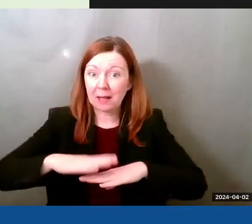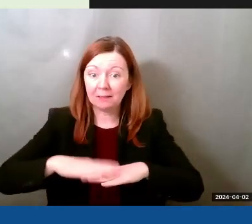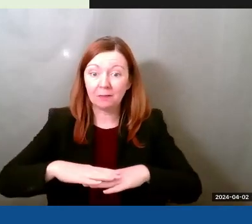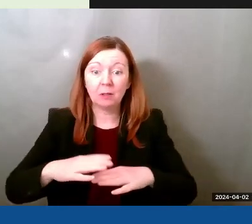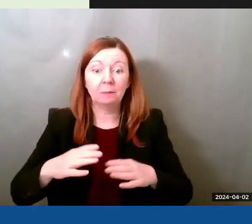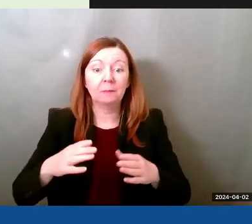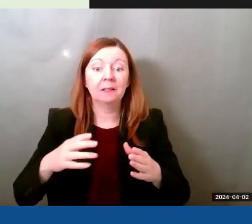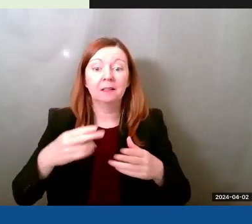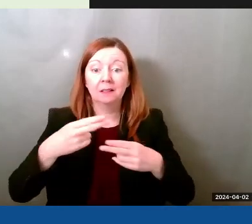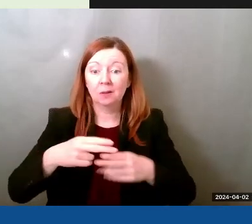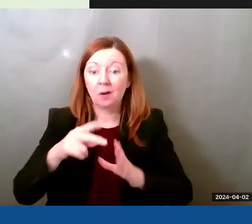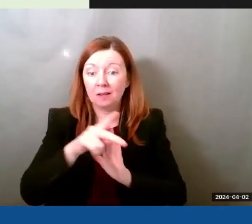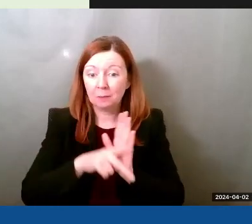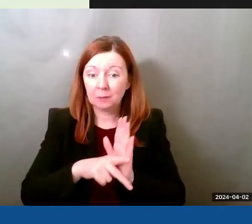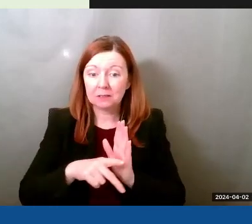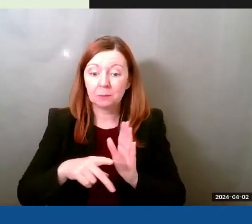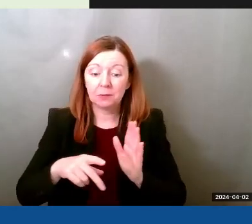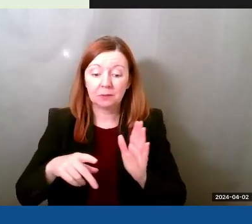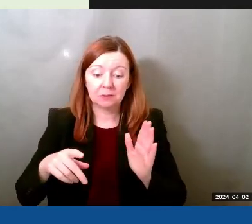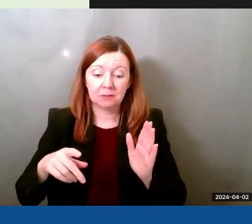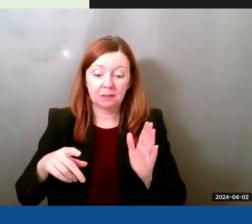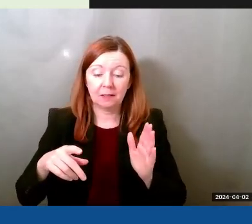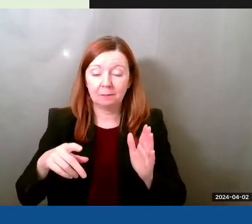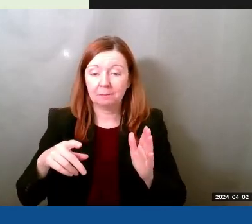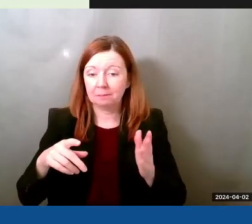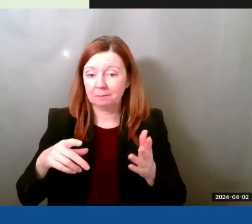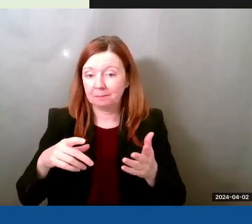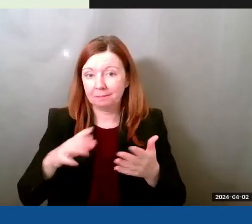following the principles of Huron PED planning.